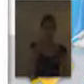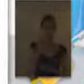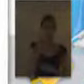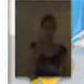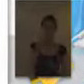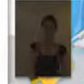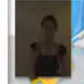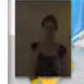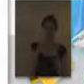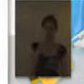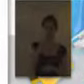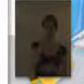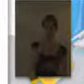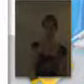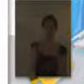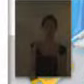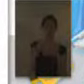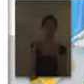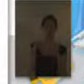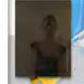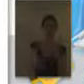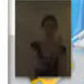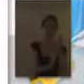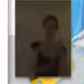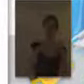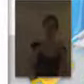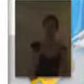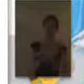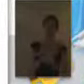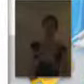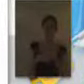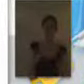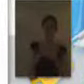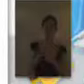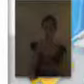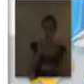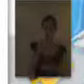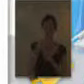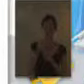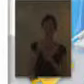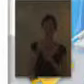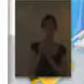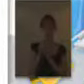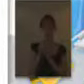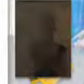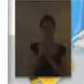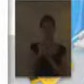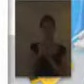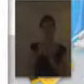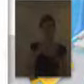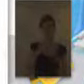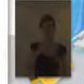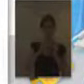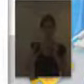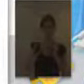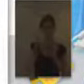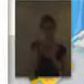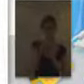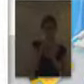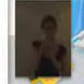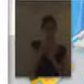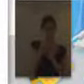gestures, so they could navigate using the movement of the thumb towards the right, which would